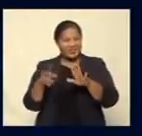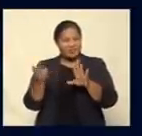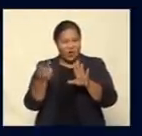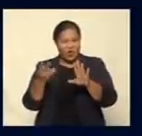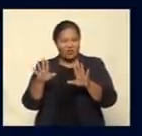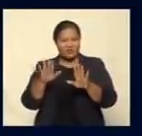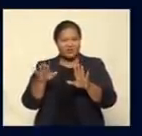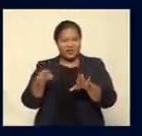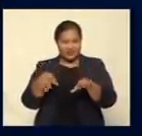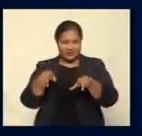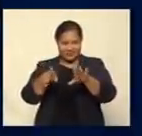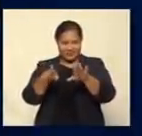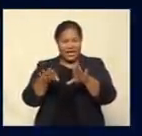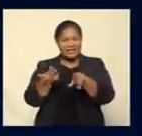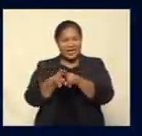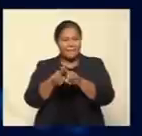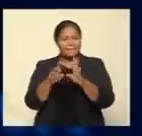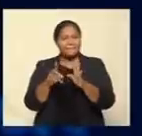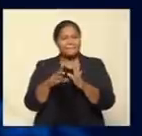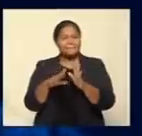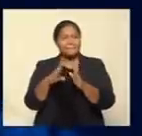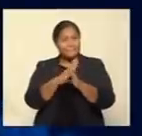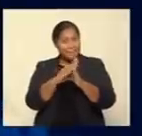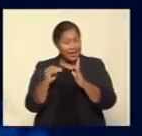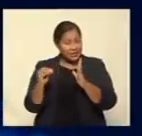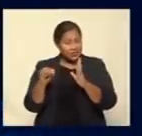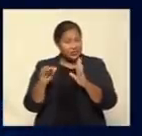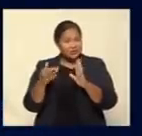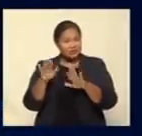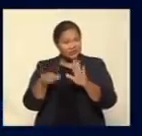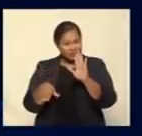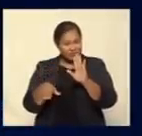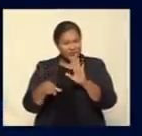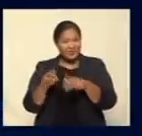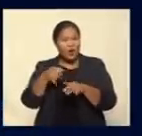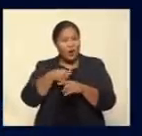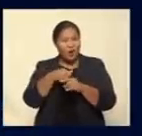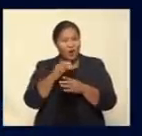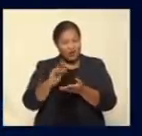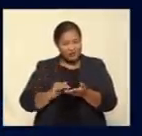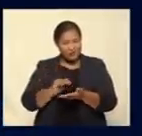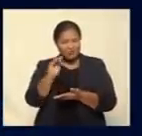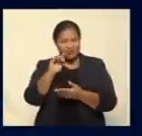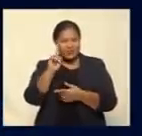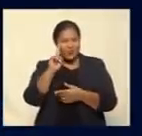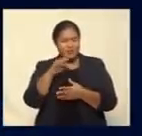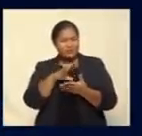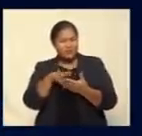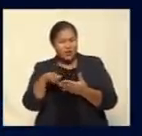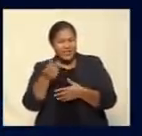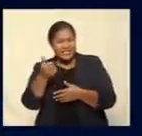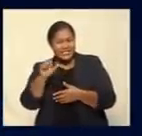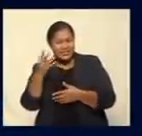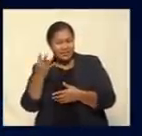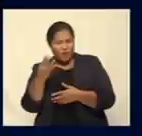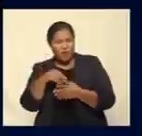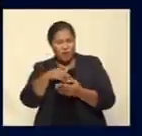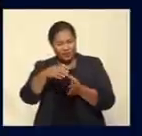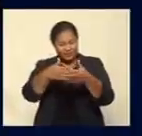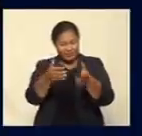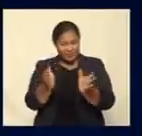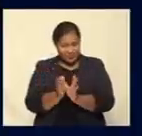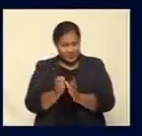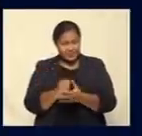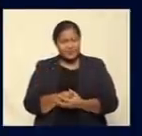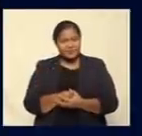the PNG kina. On the commodities market, oil prices rose more than $1 at $64 per barrel. Gold rose to close